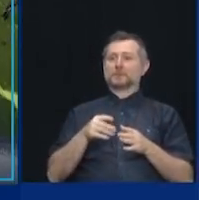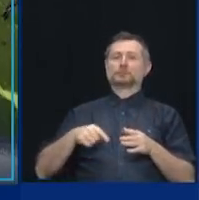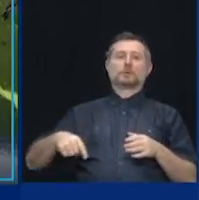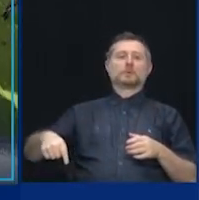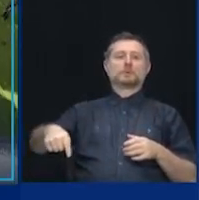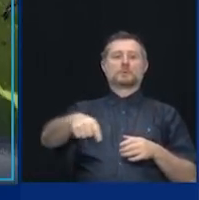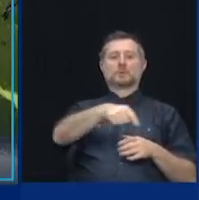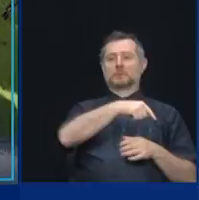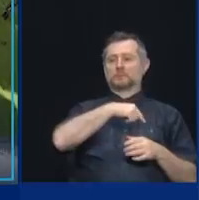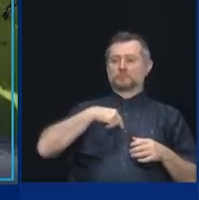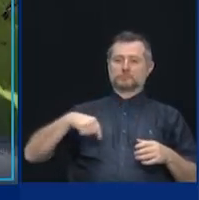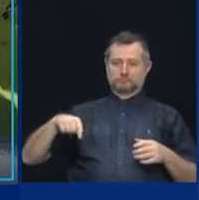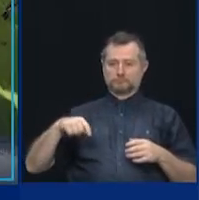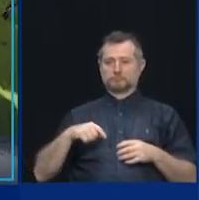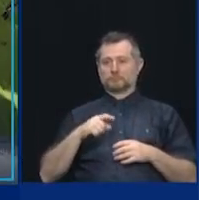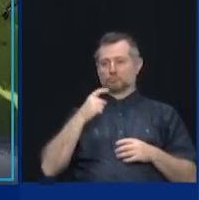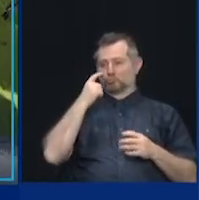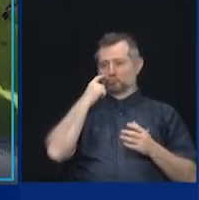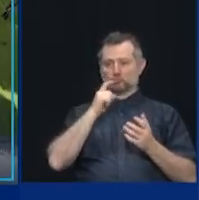recognizing the individual